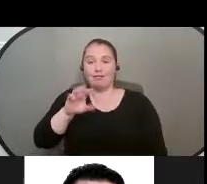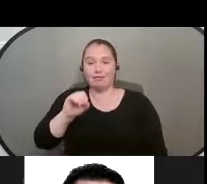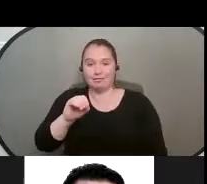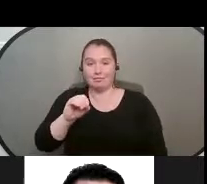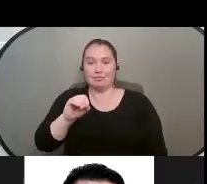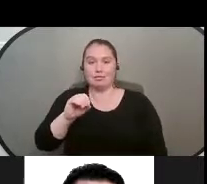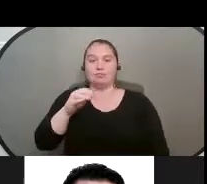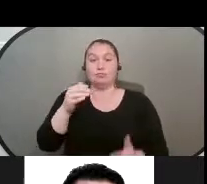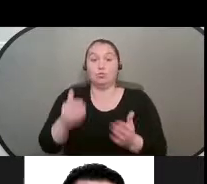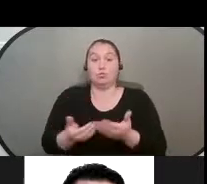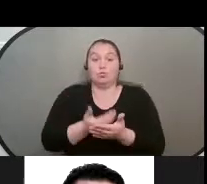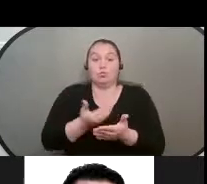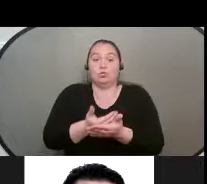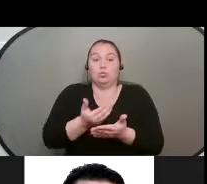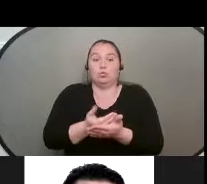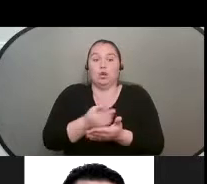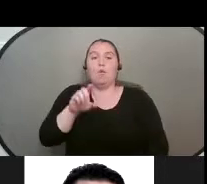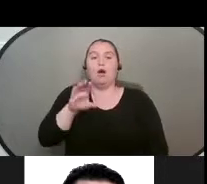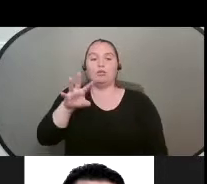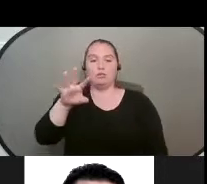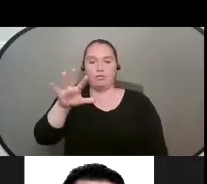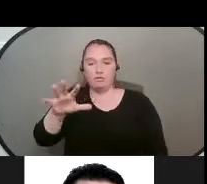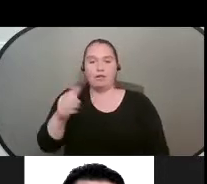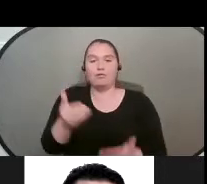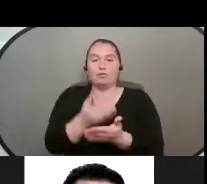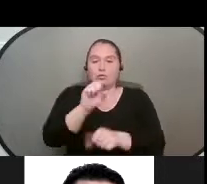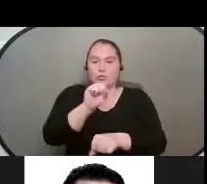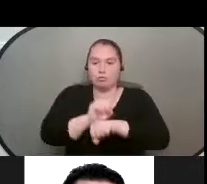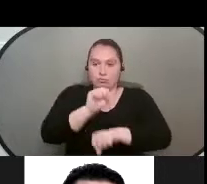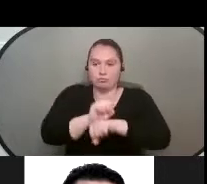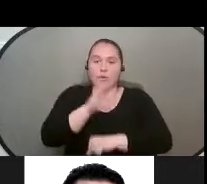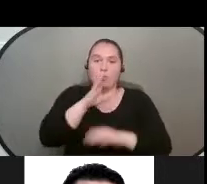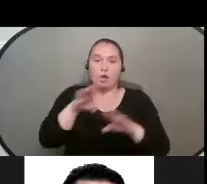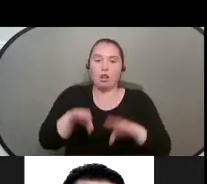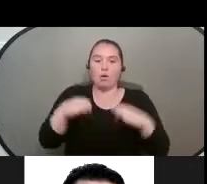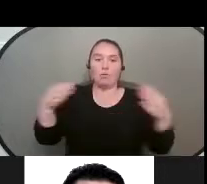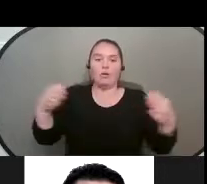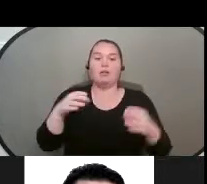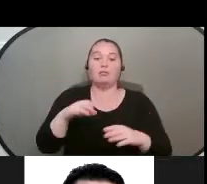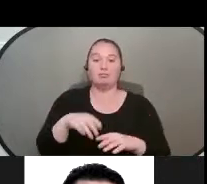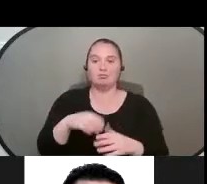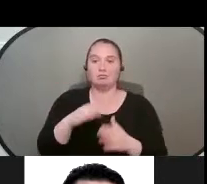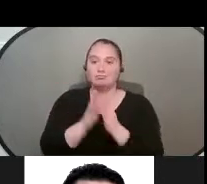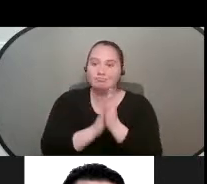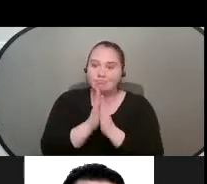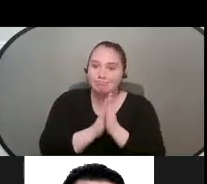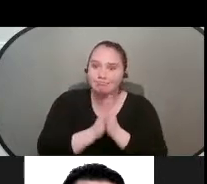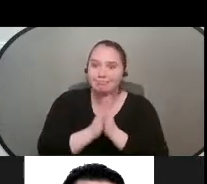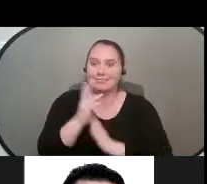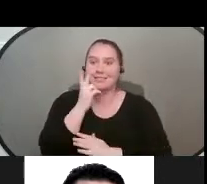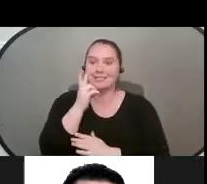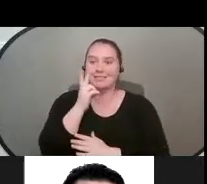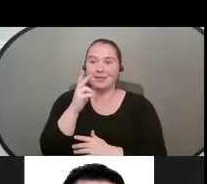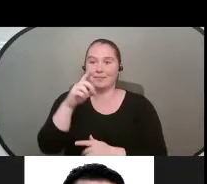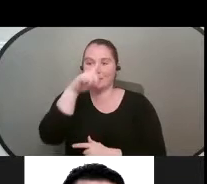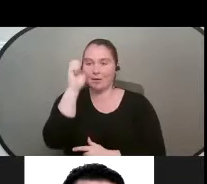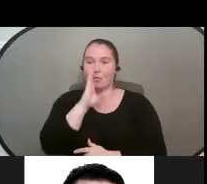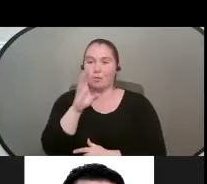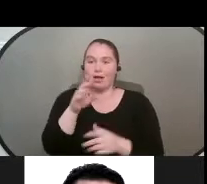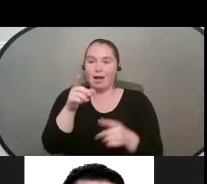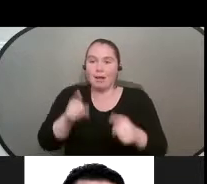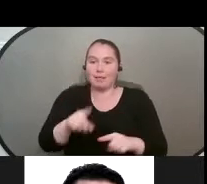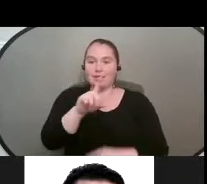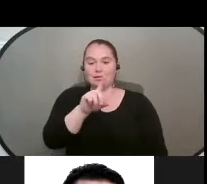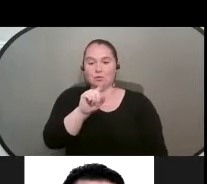million investment into the facility. Its grand opening is also anticipated this summer of 2021. Next